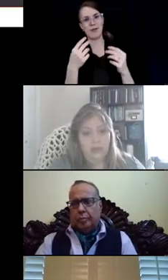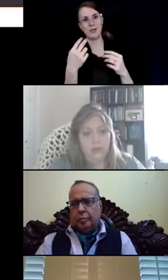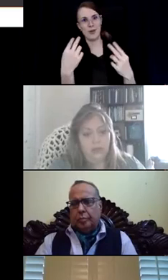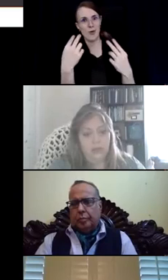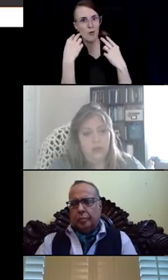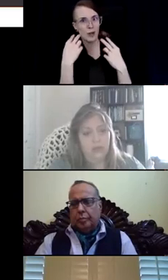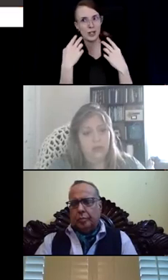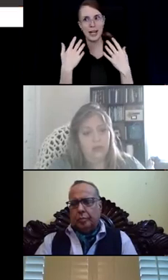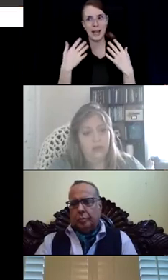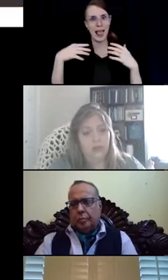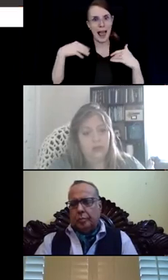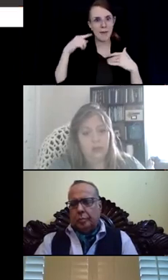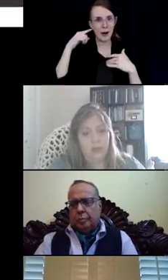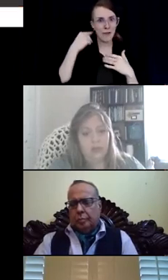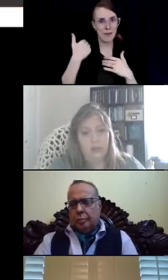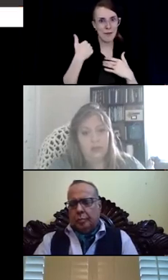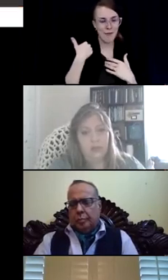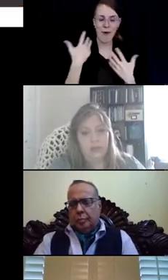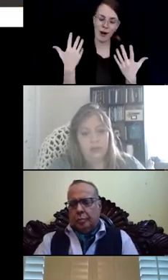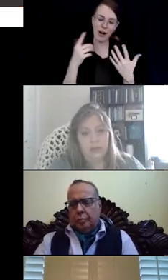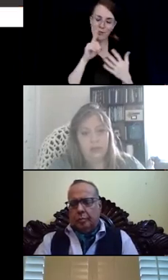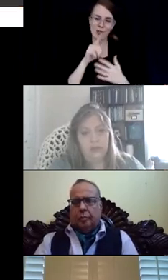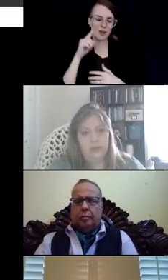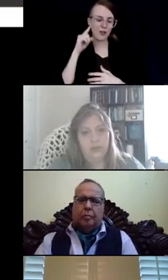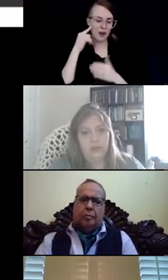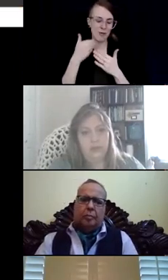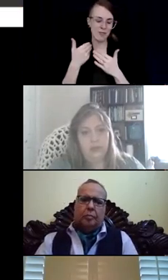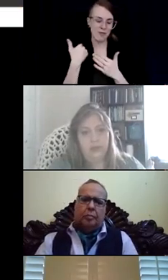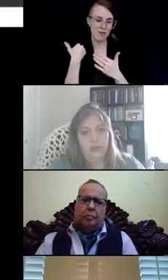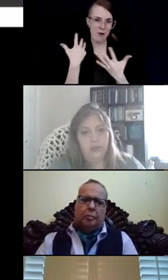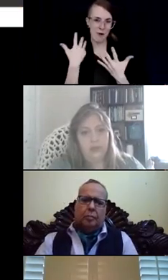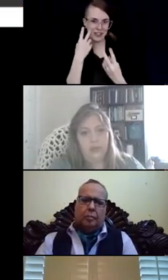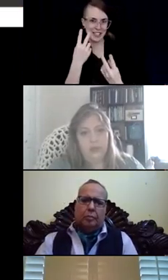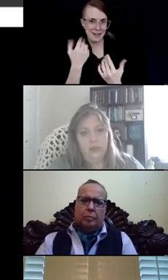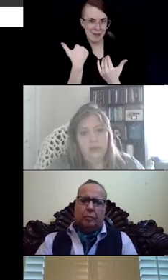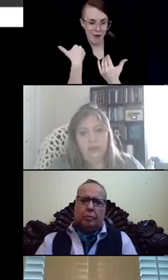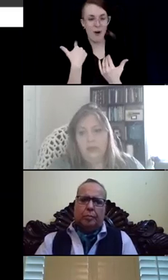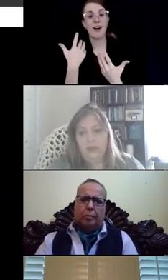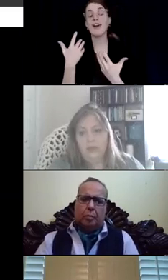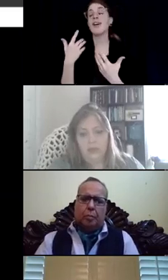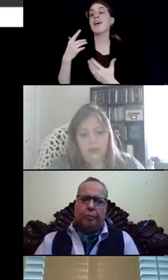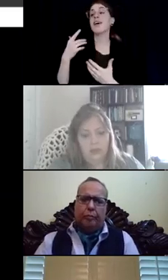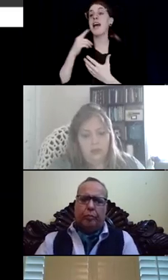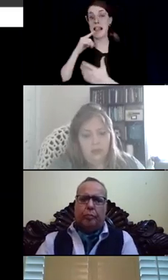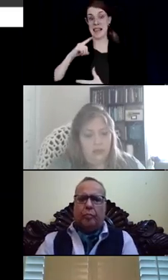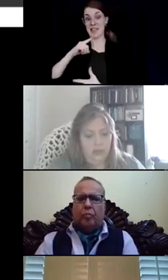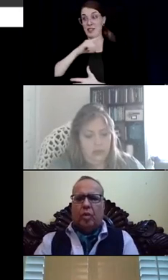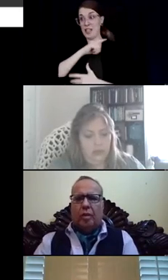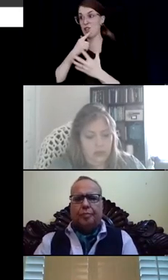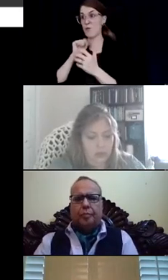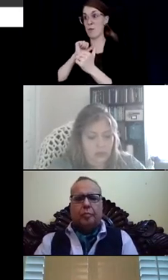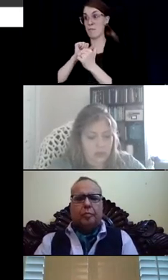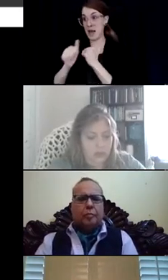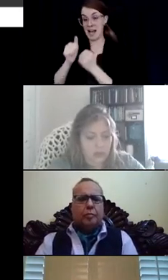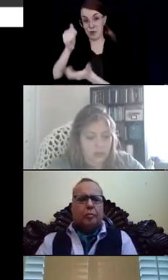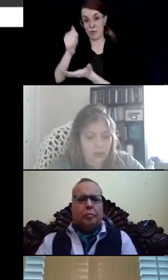some capacity. So as you can see, the legislator actually passed legislation to approve the program in 1995, and